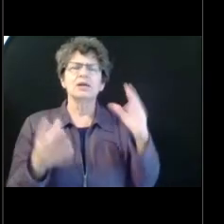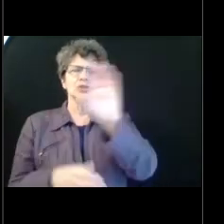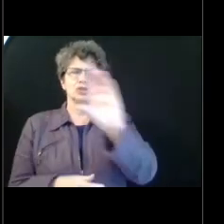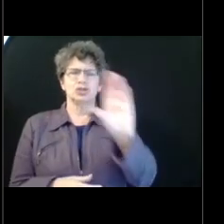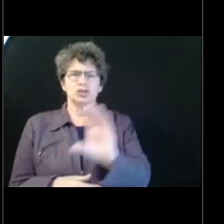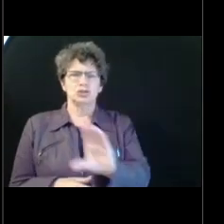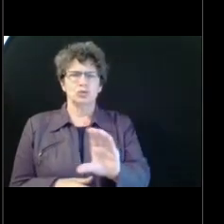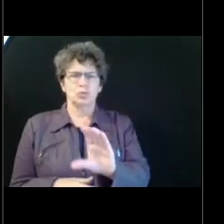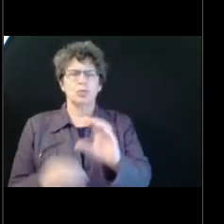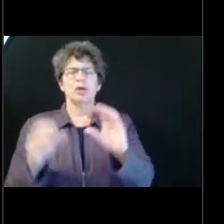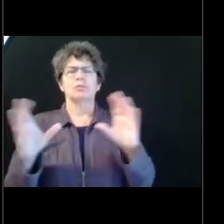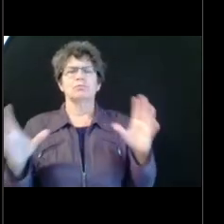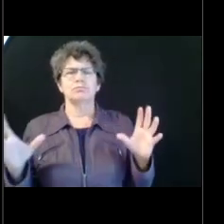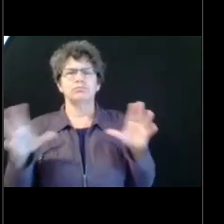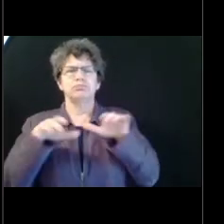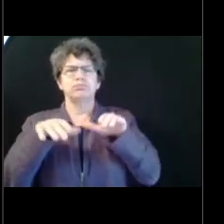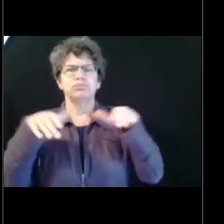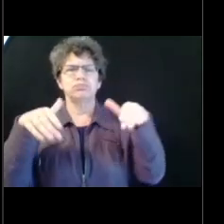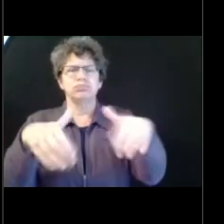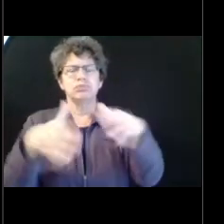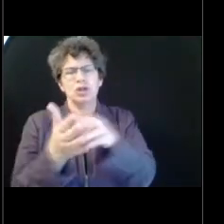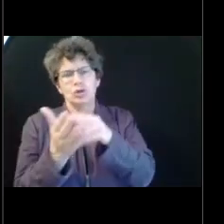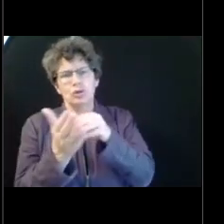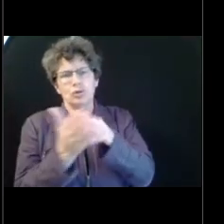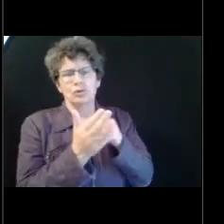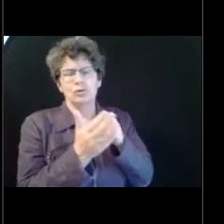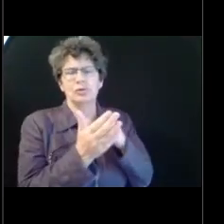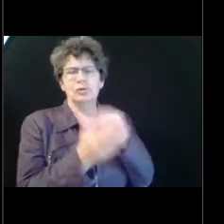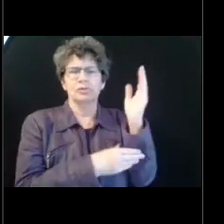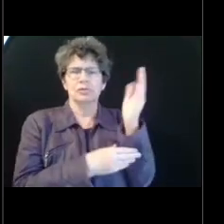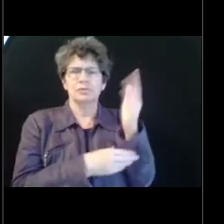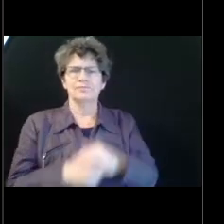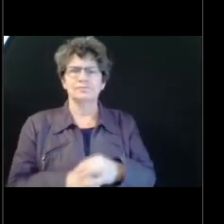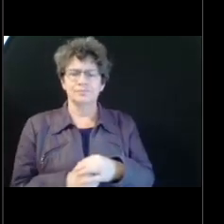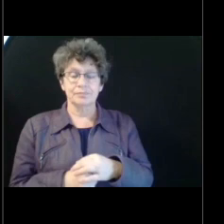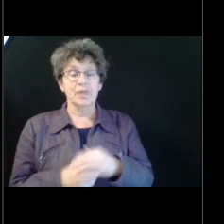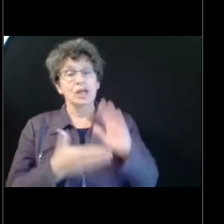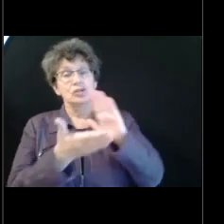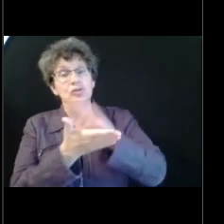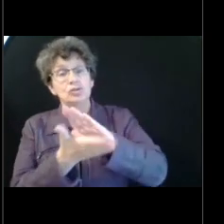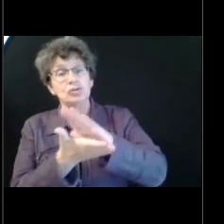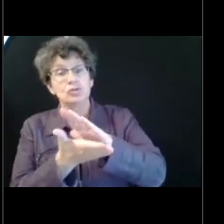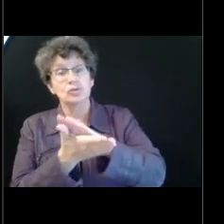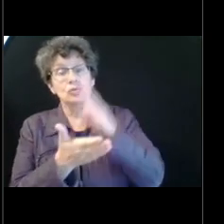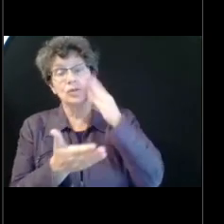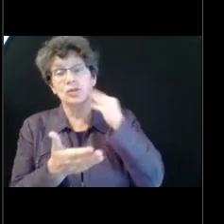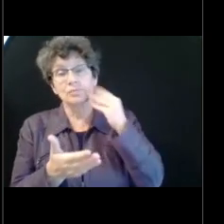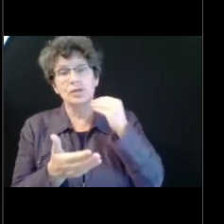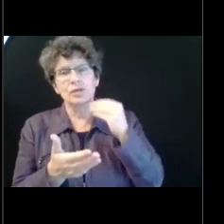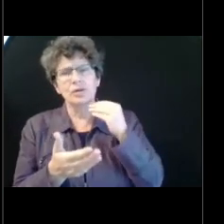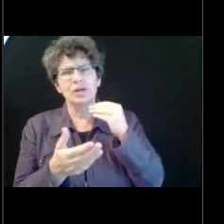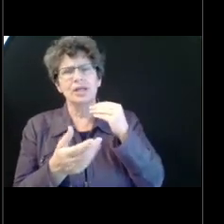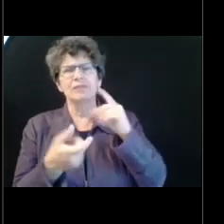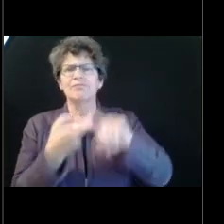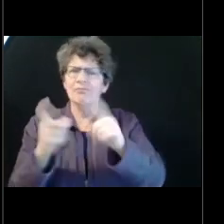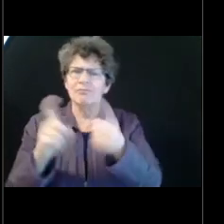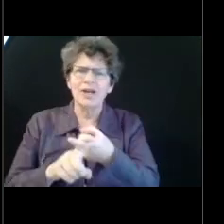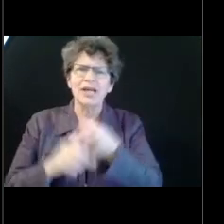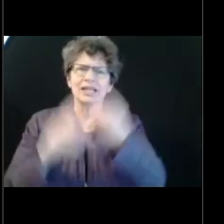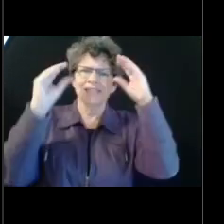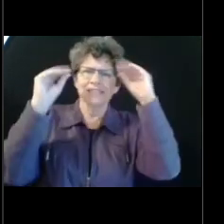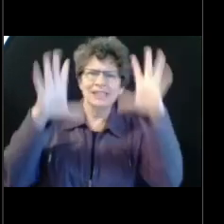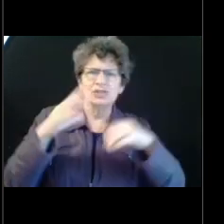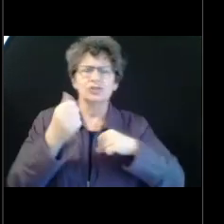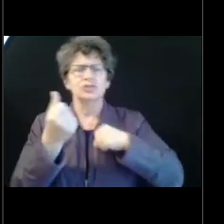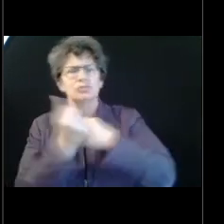resilience. School experiences with supportive peers and teachers, academic success,